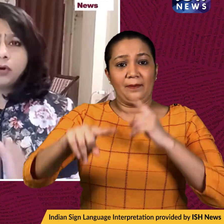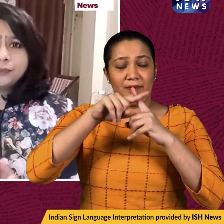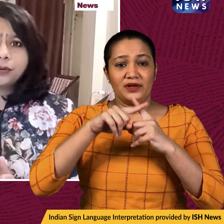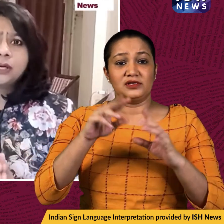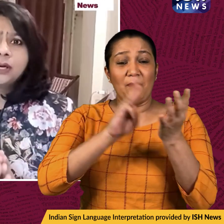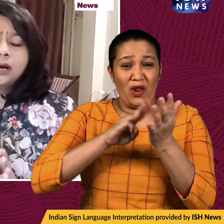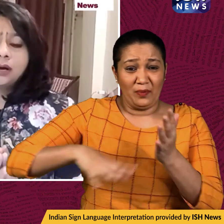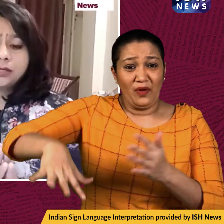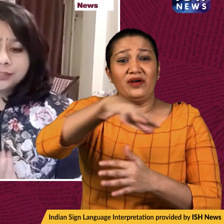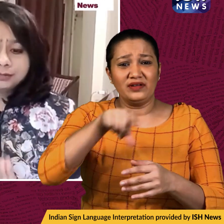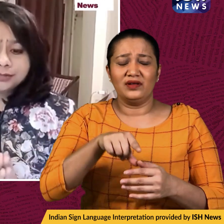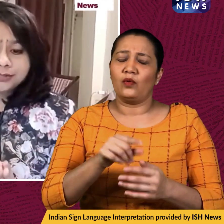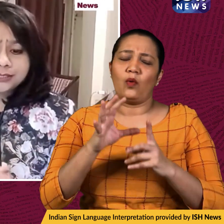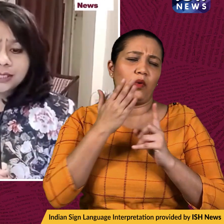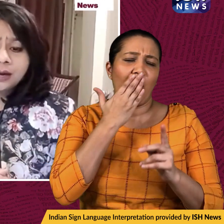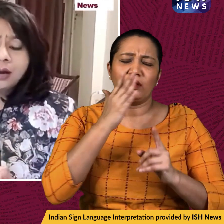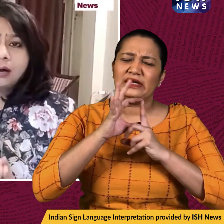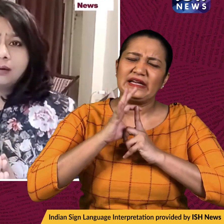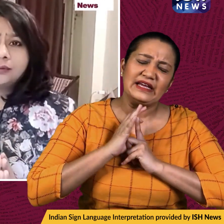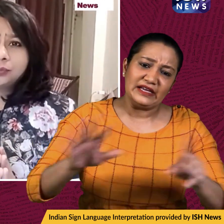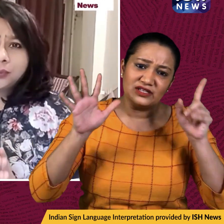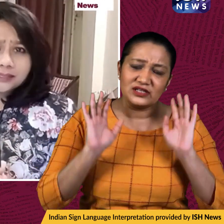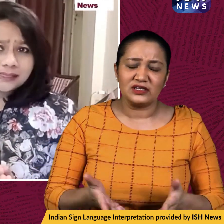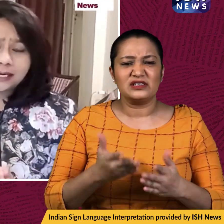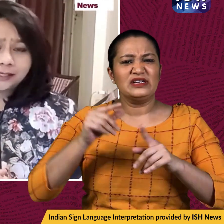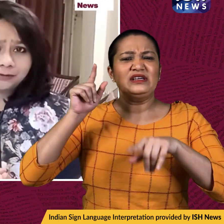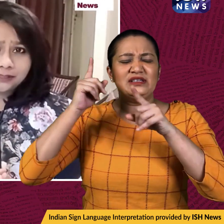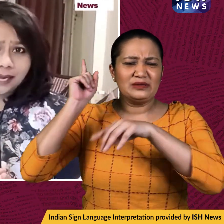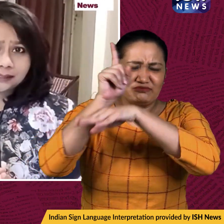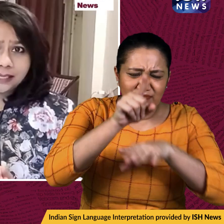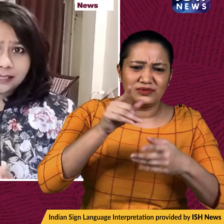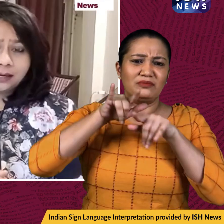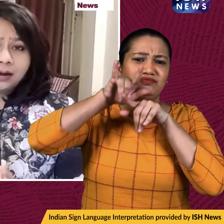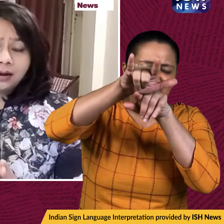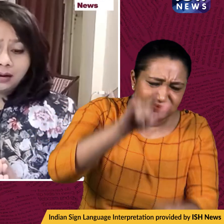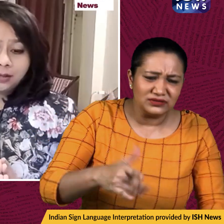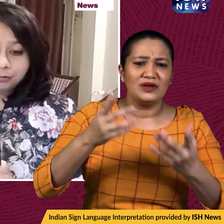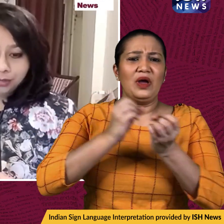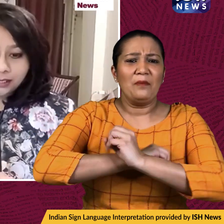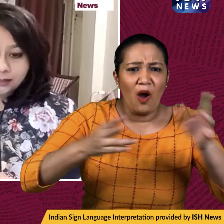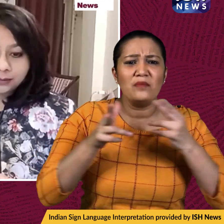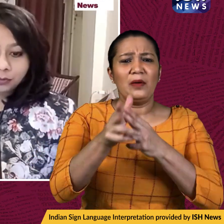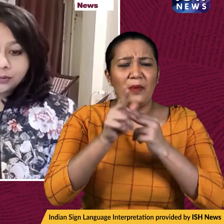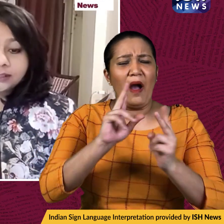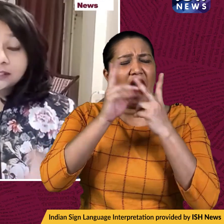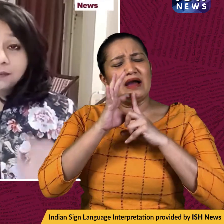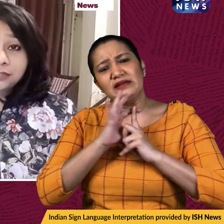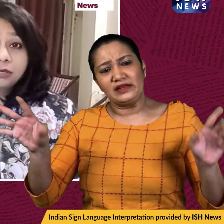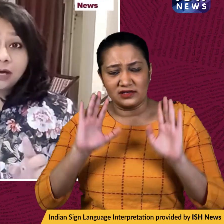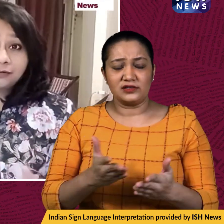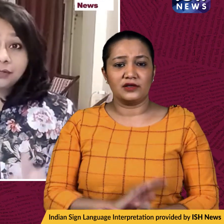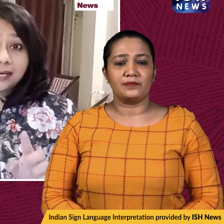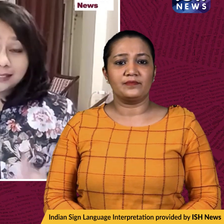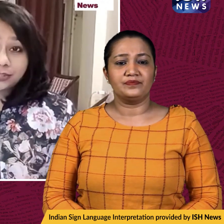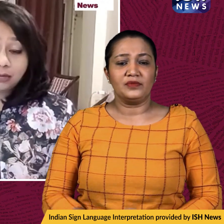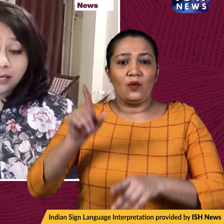Meanwhile, Mariupol continues to see the worst kind of attacks in Ukraine at the moment,